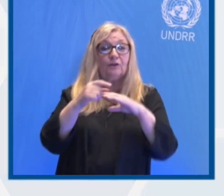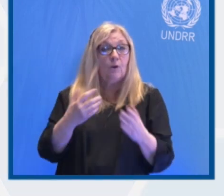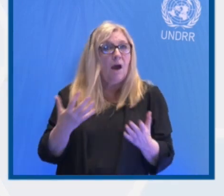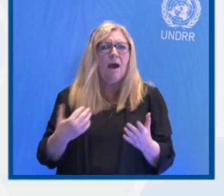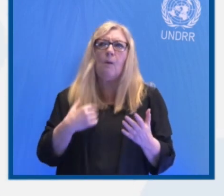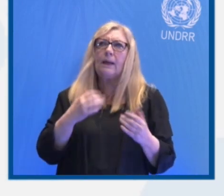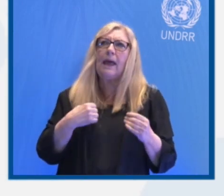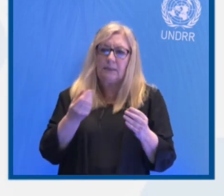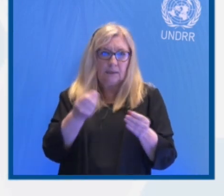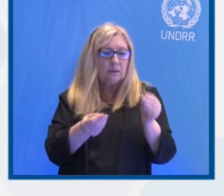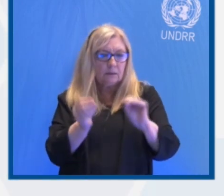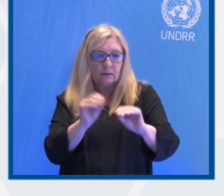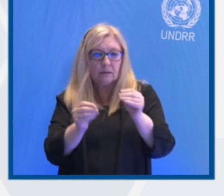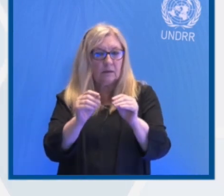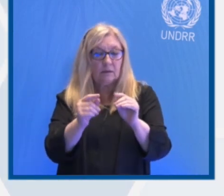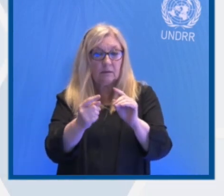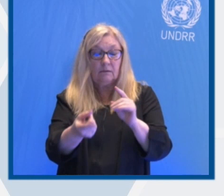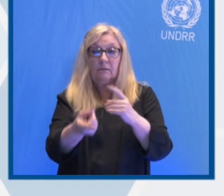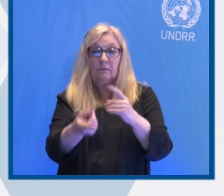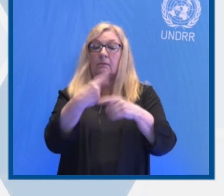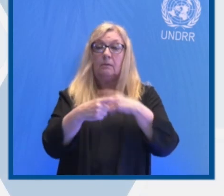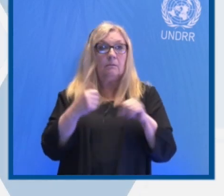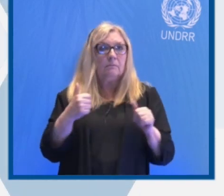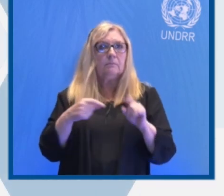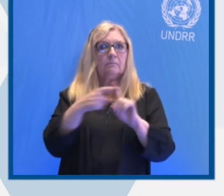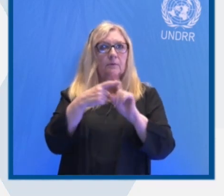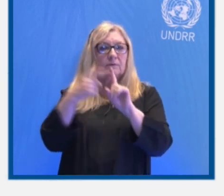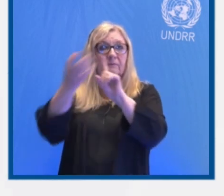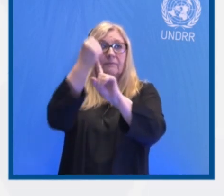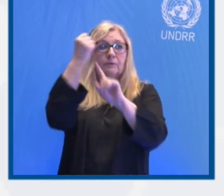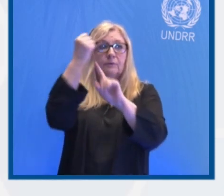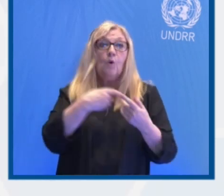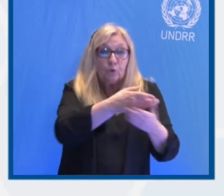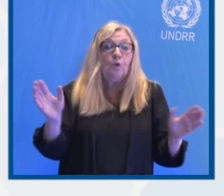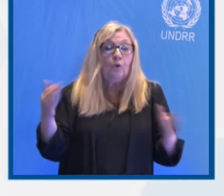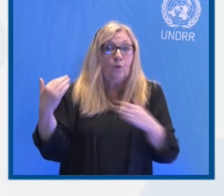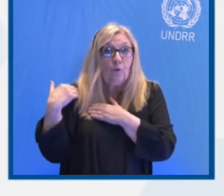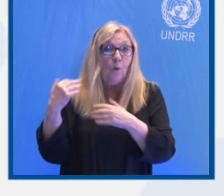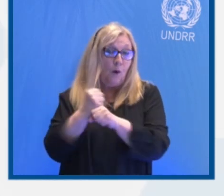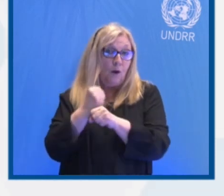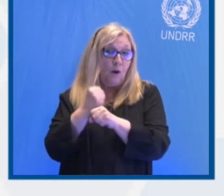of a set of activities. So there's some work that needs to be done.